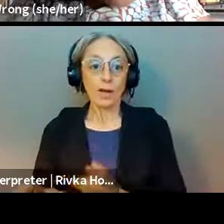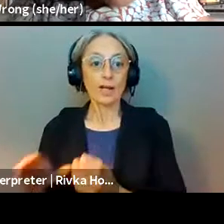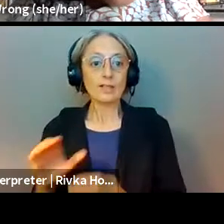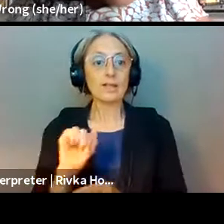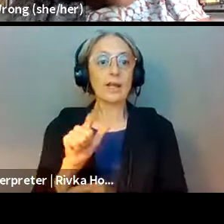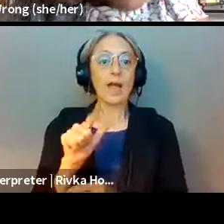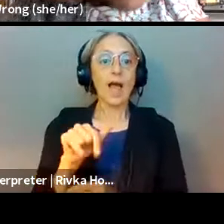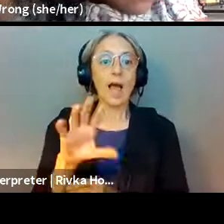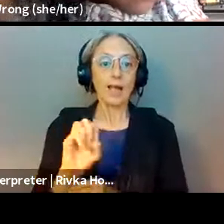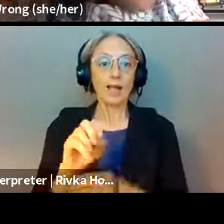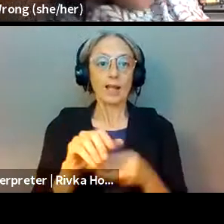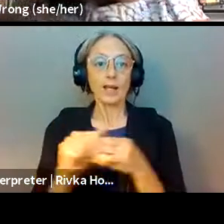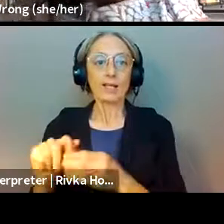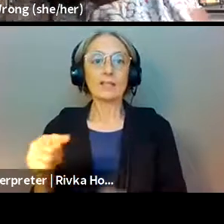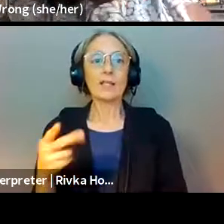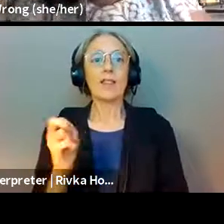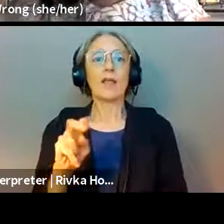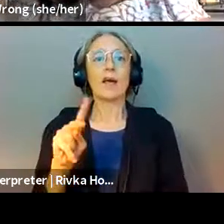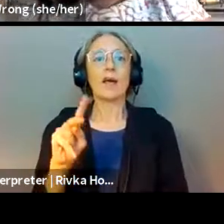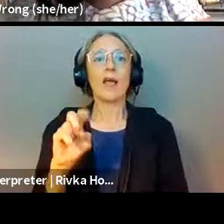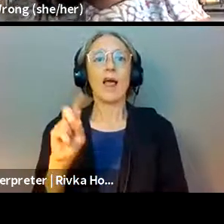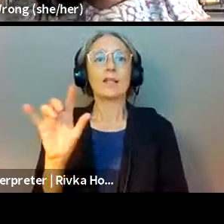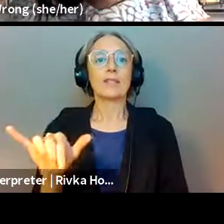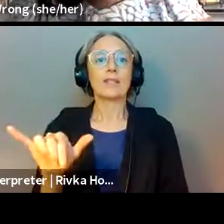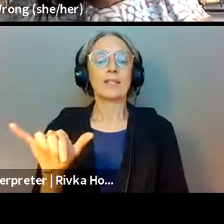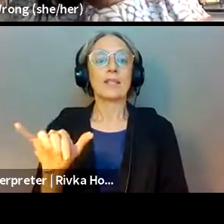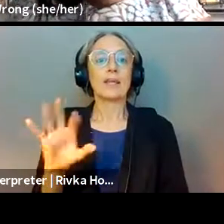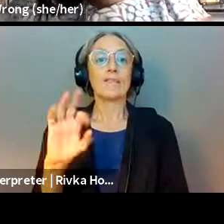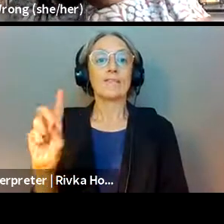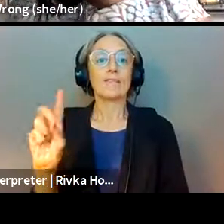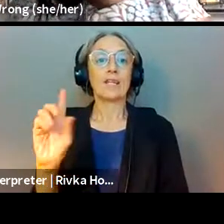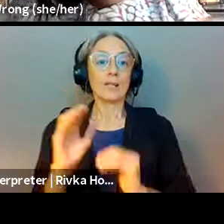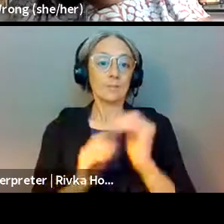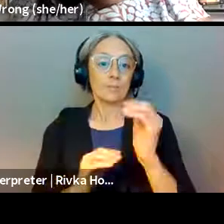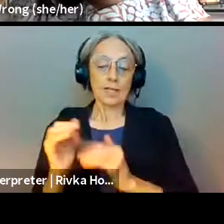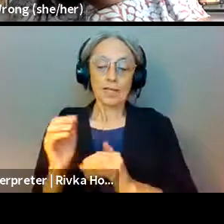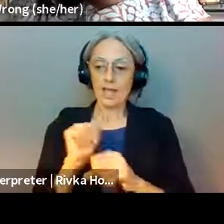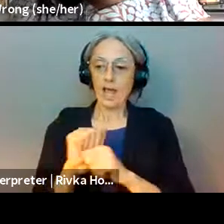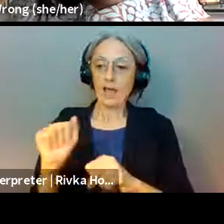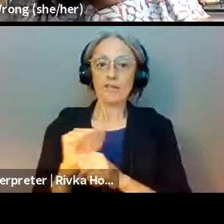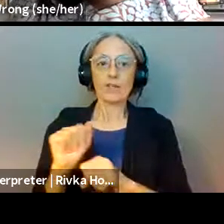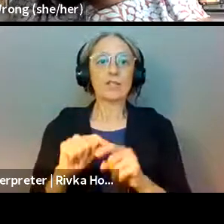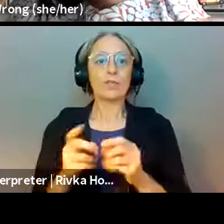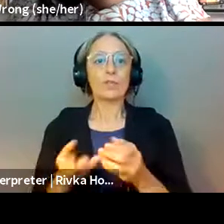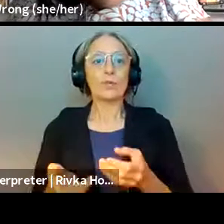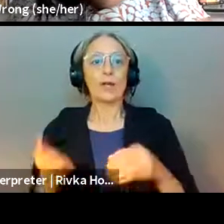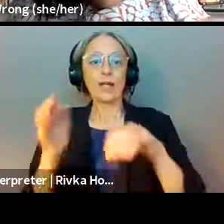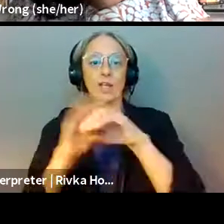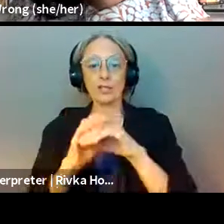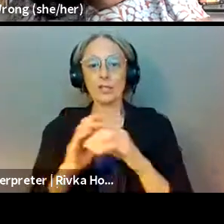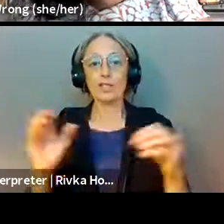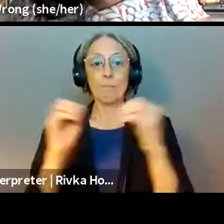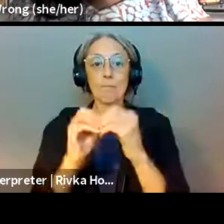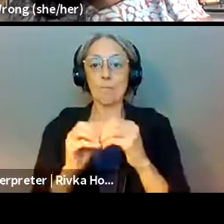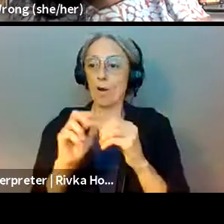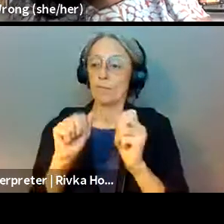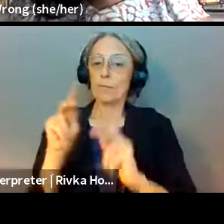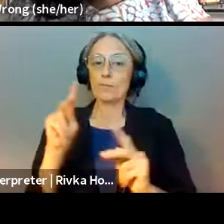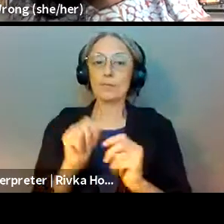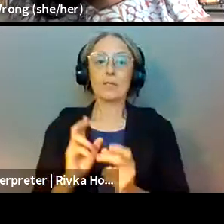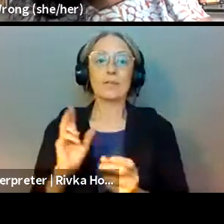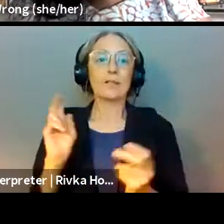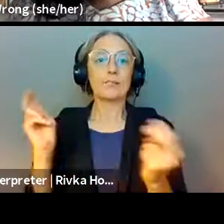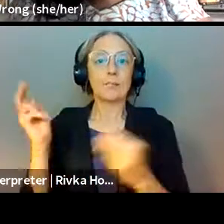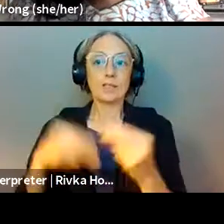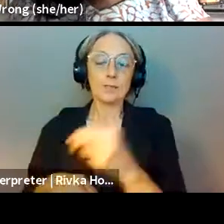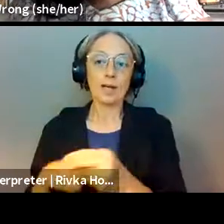the Kelsey field building efforts to increase disabled participation and leadership